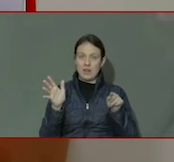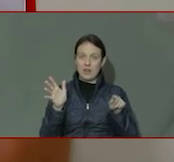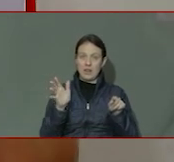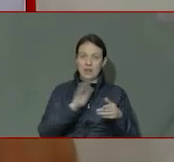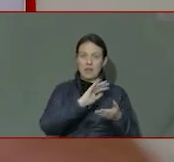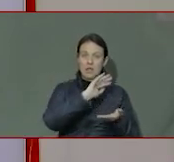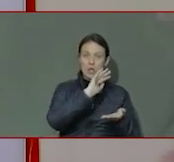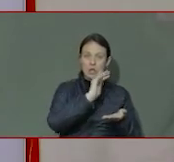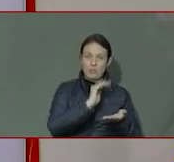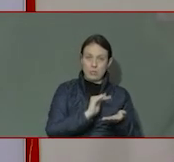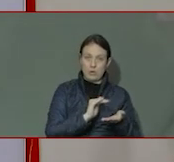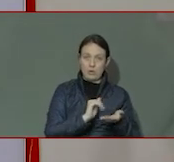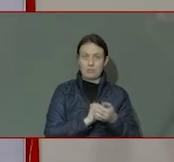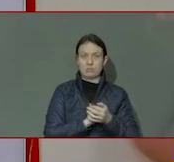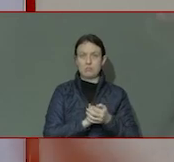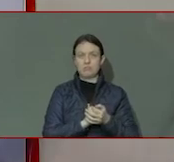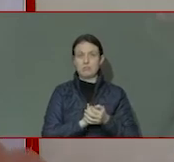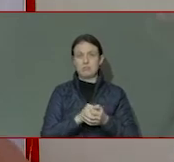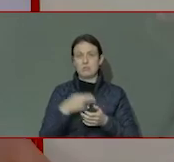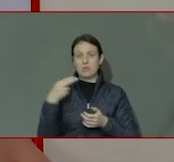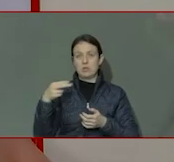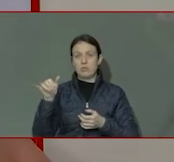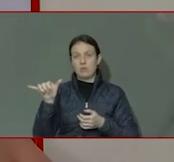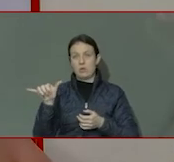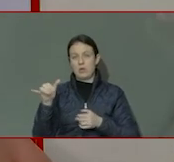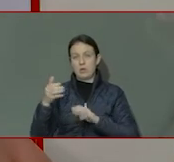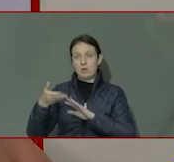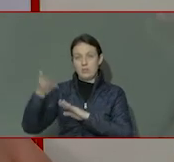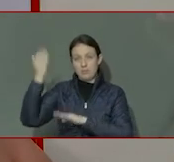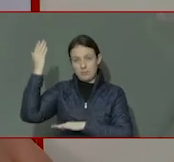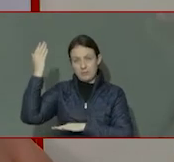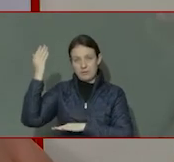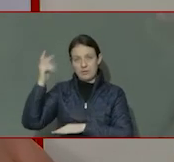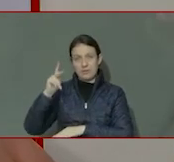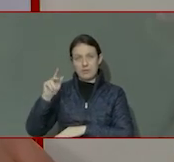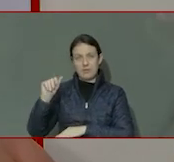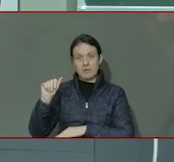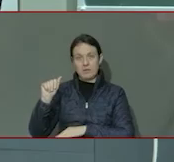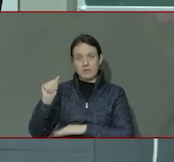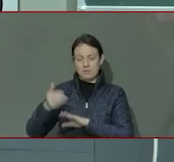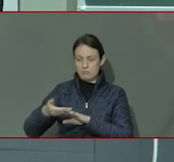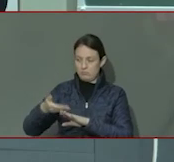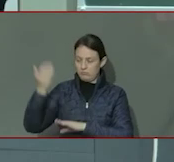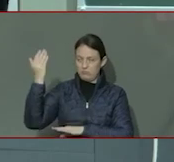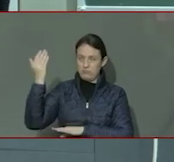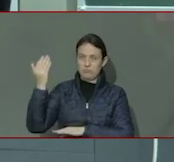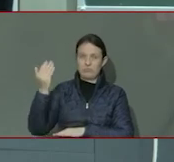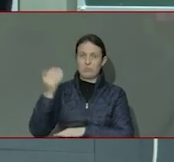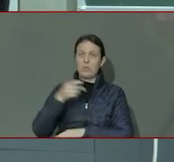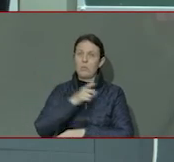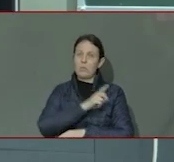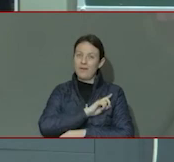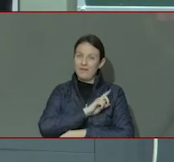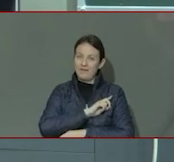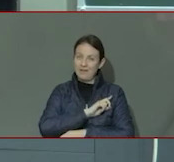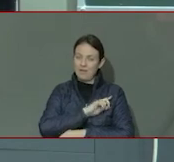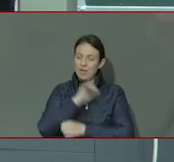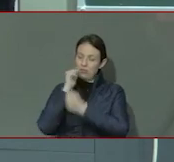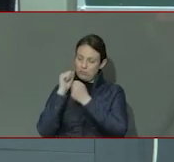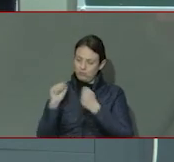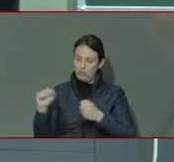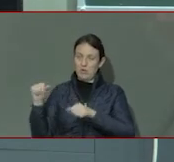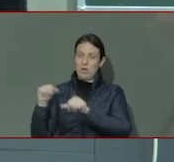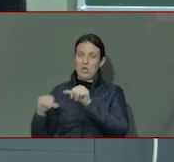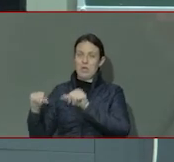of Hy. Okay, so Hy will have a larger Ka value. Why? Because it is a stronger